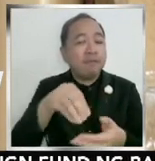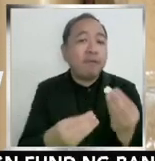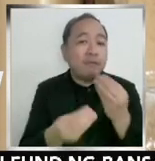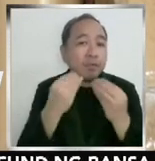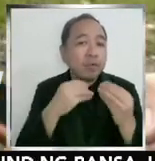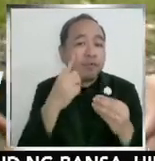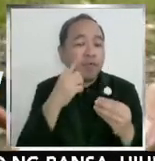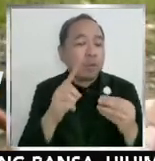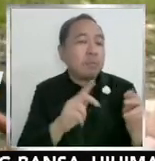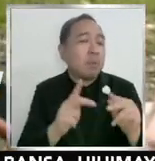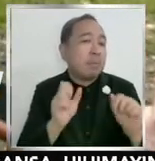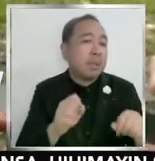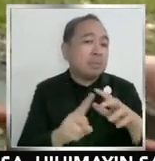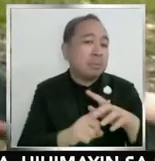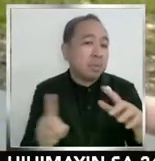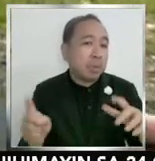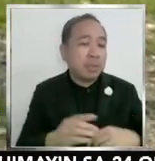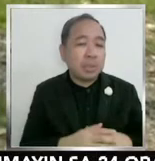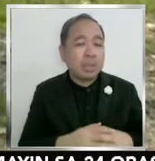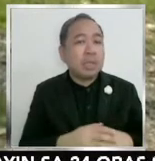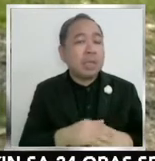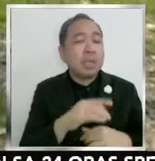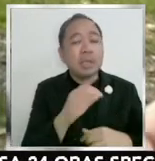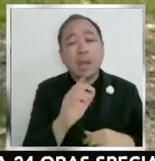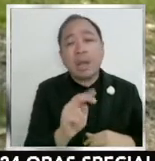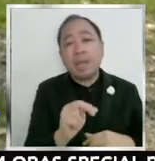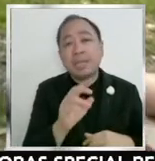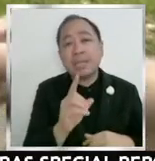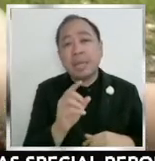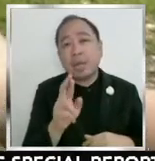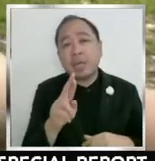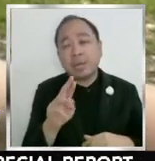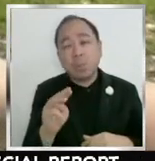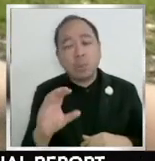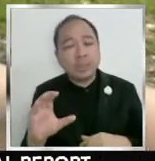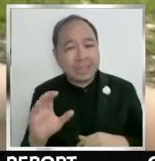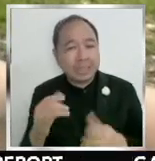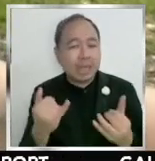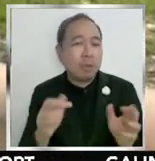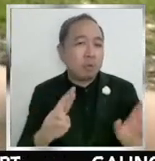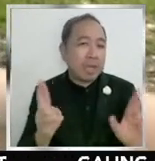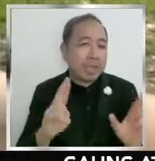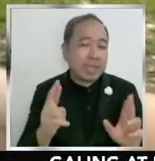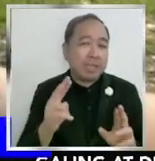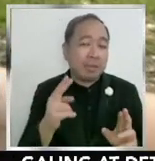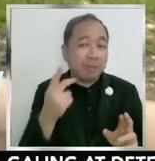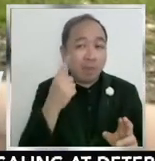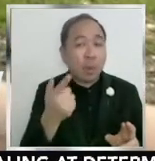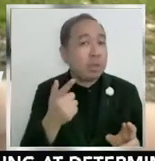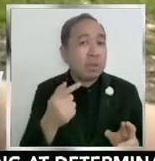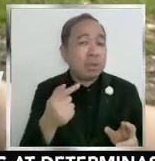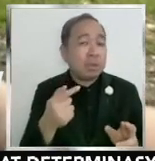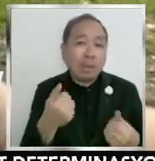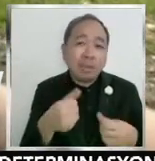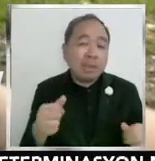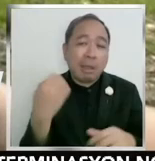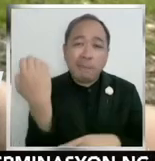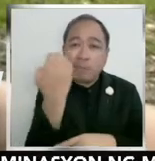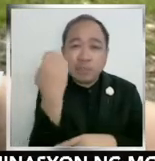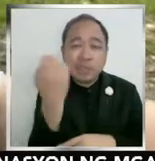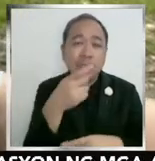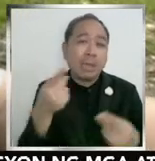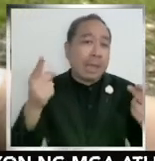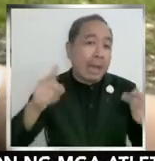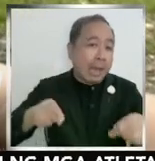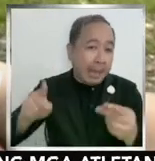Municipal Disaster Risk Reduction and Management Council is always on standby 24/7 for any untoward incident or to respond